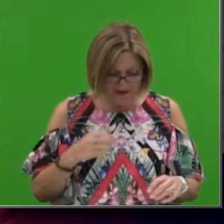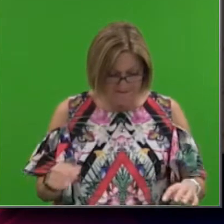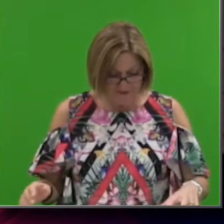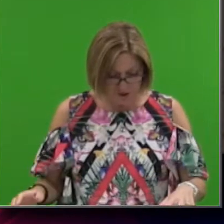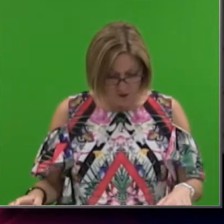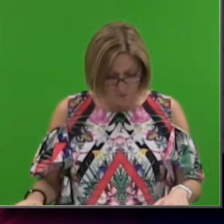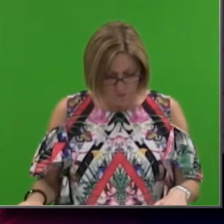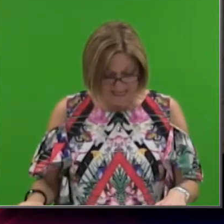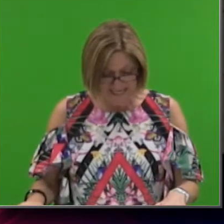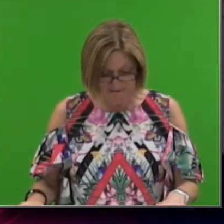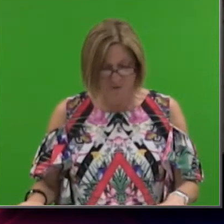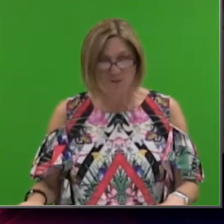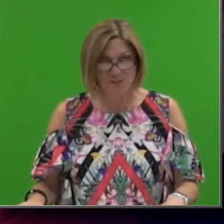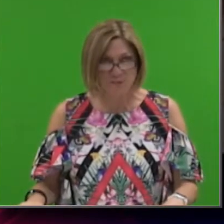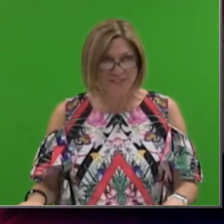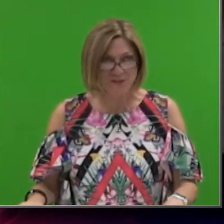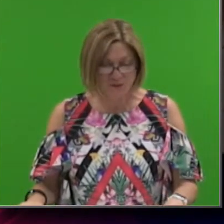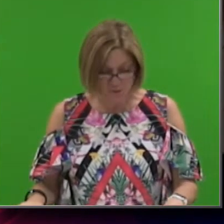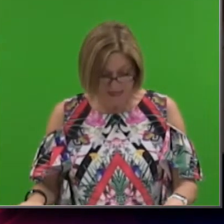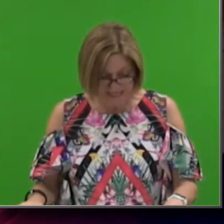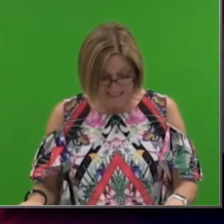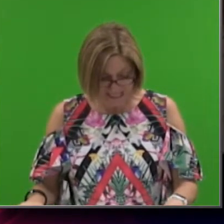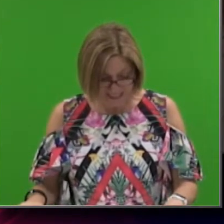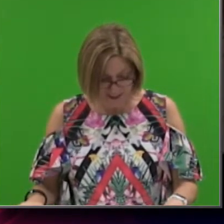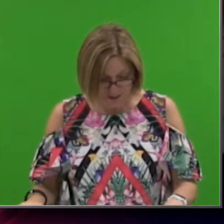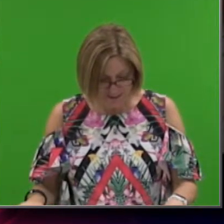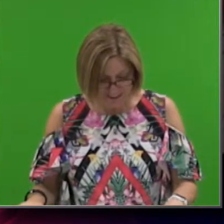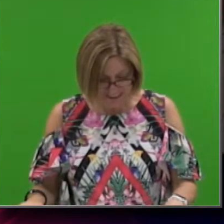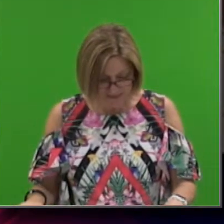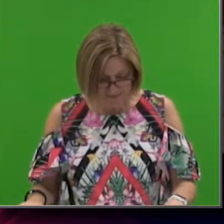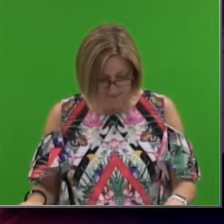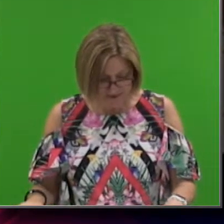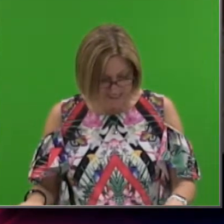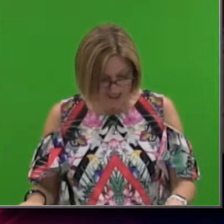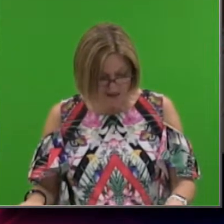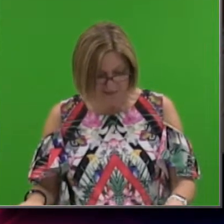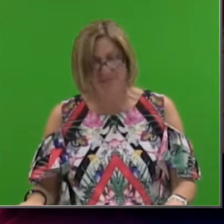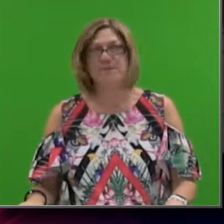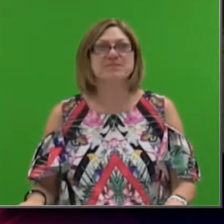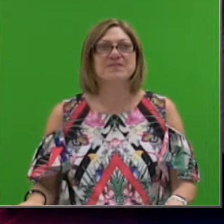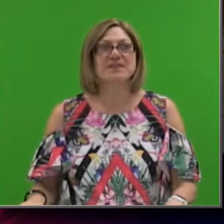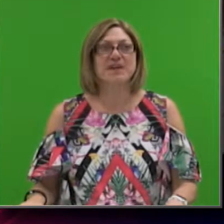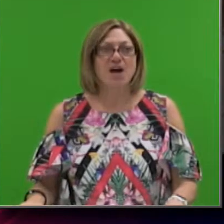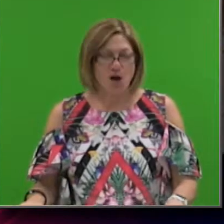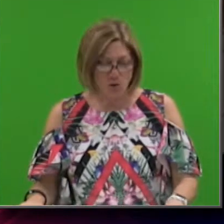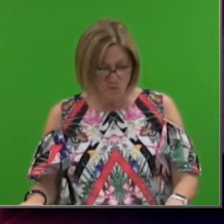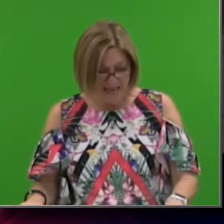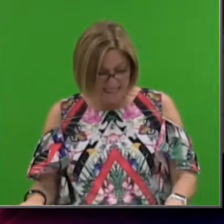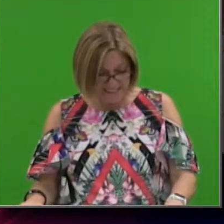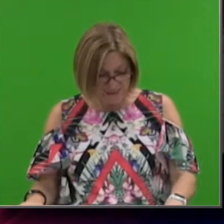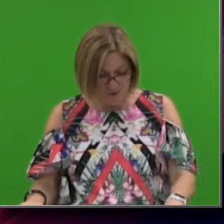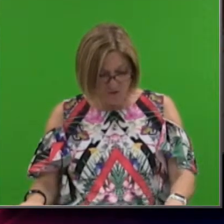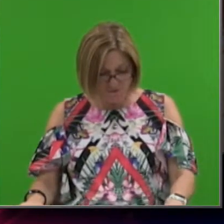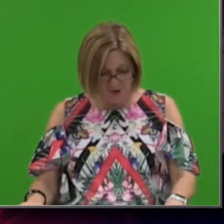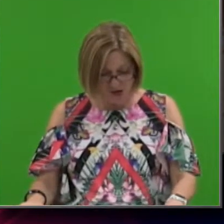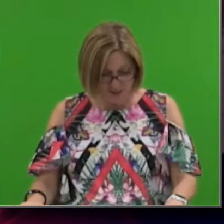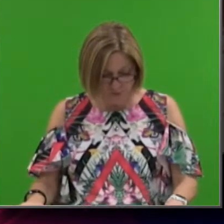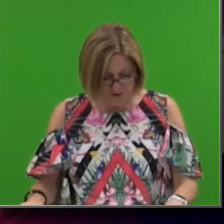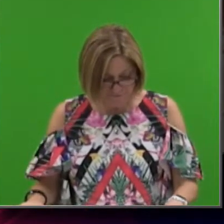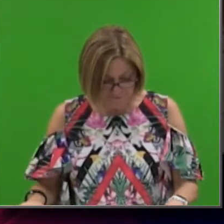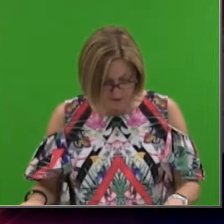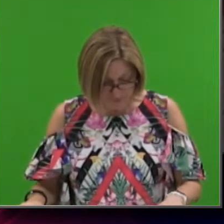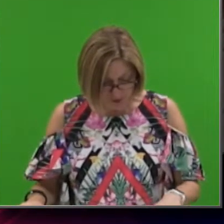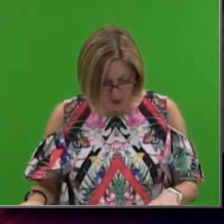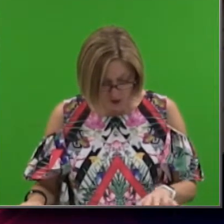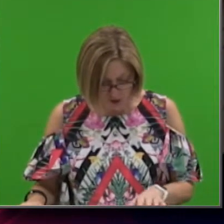A weaver weaves or spins threads and yarns together to make cloth. Arachne wove upon a